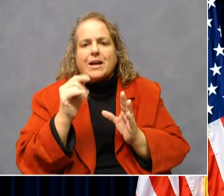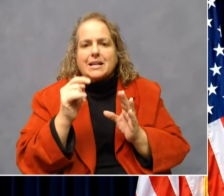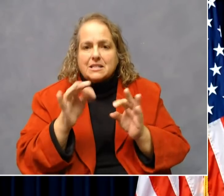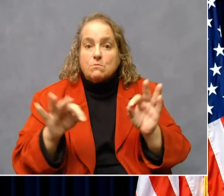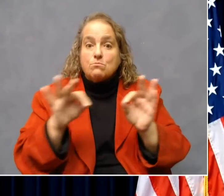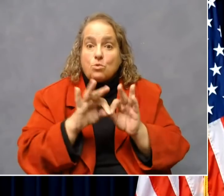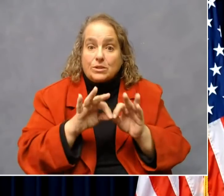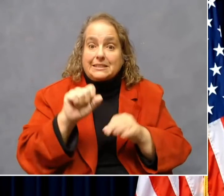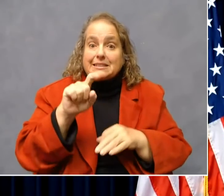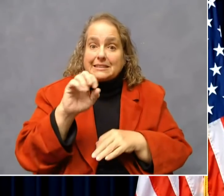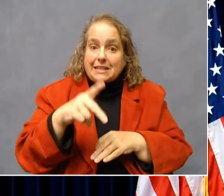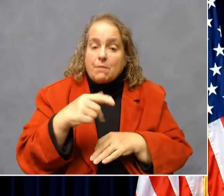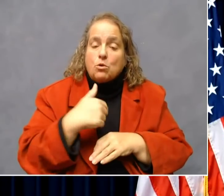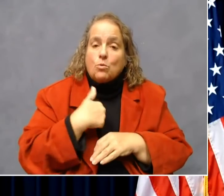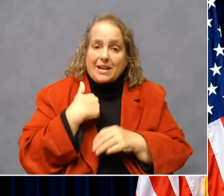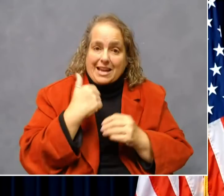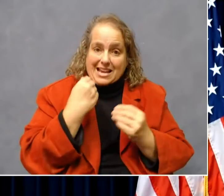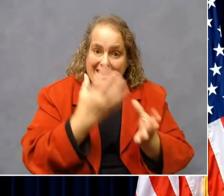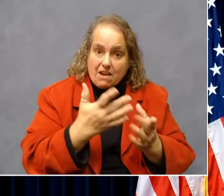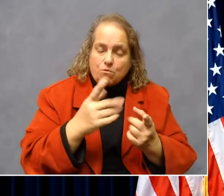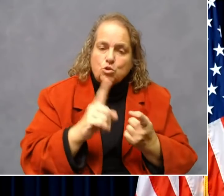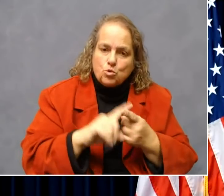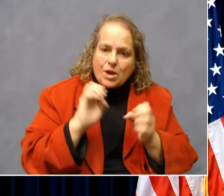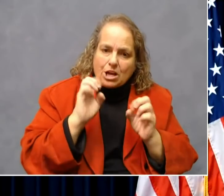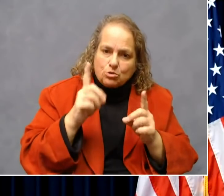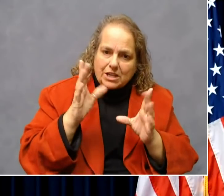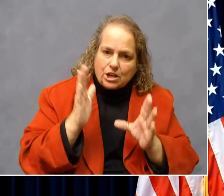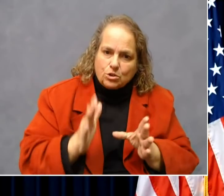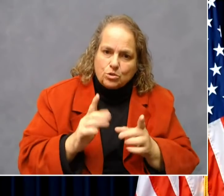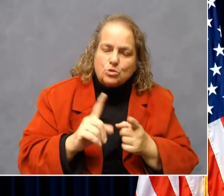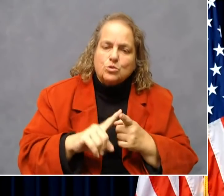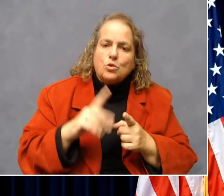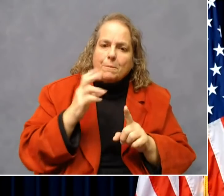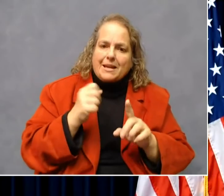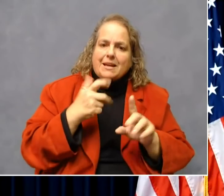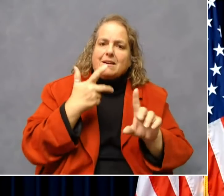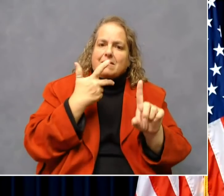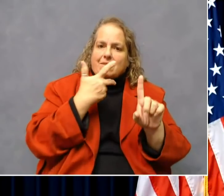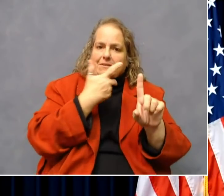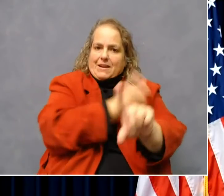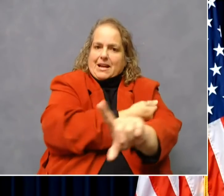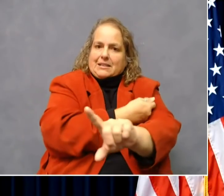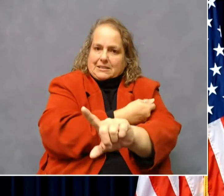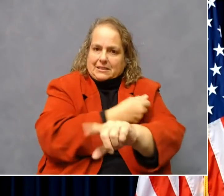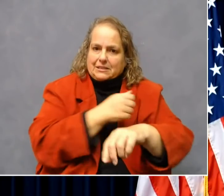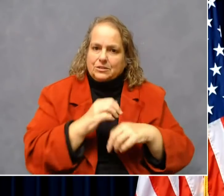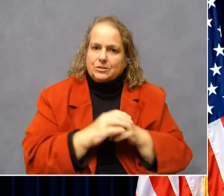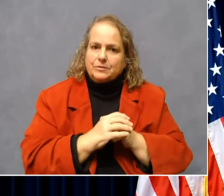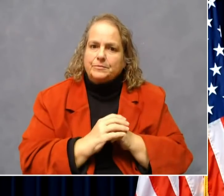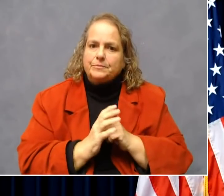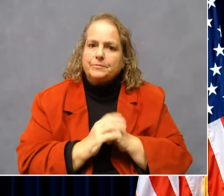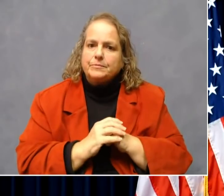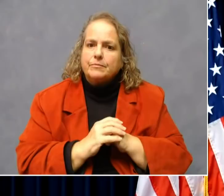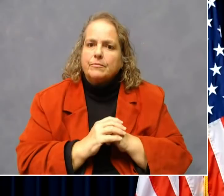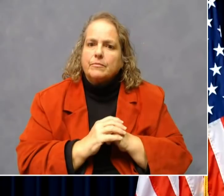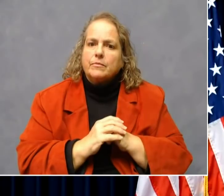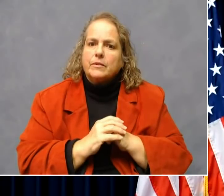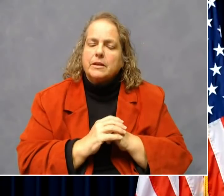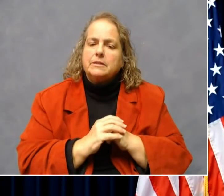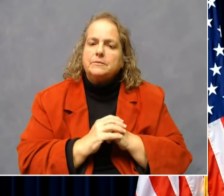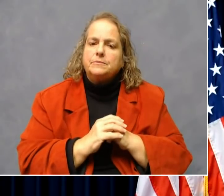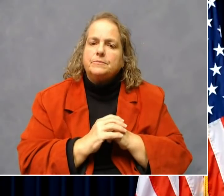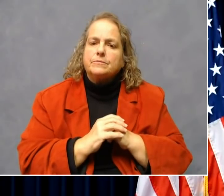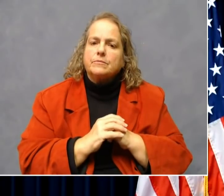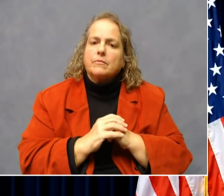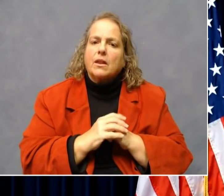game. And then the first part of the question was, how is that second set going to be allocated